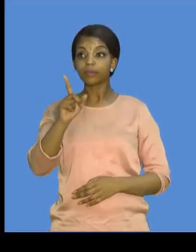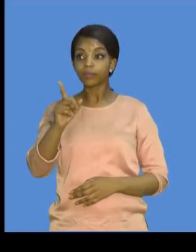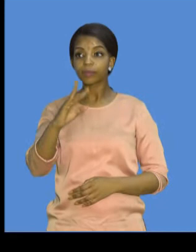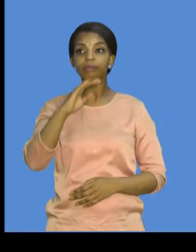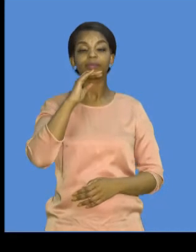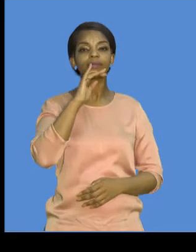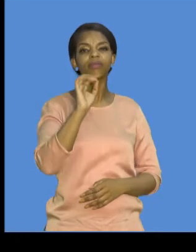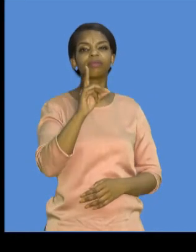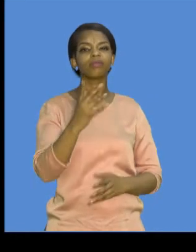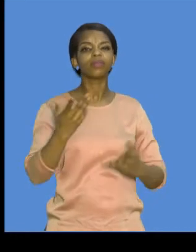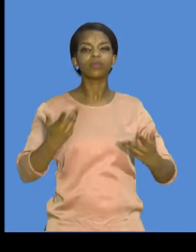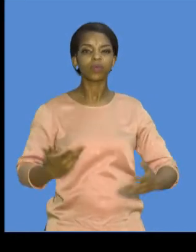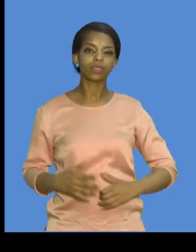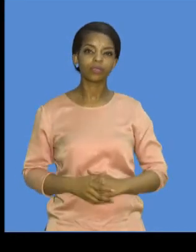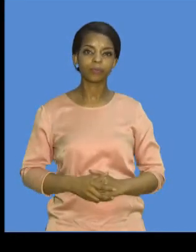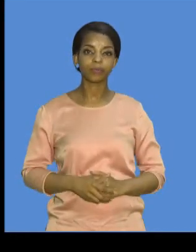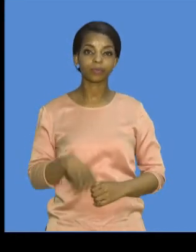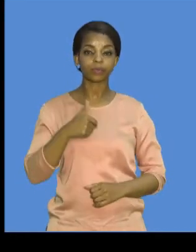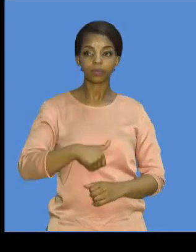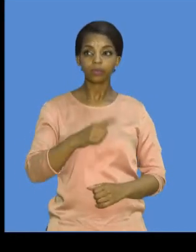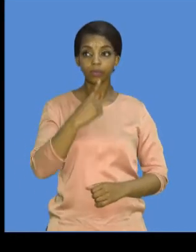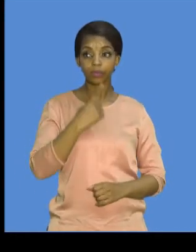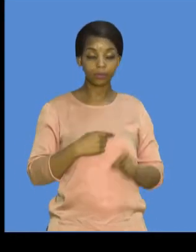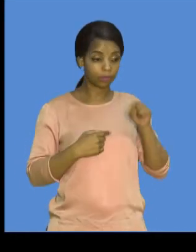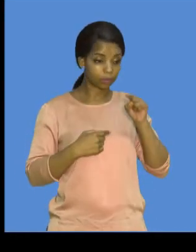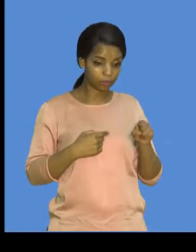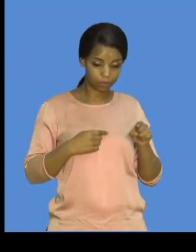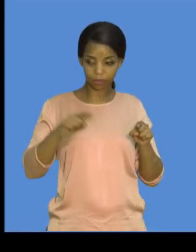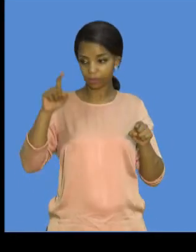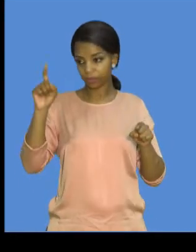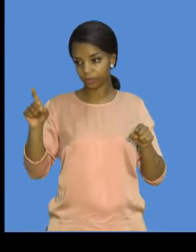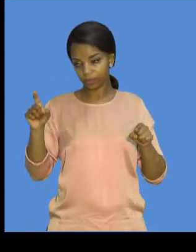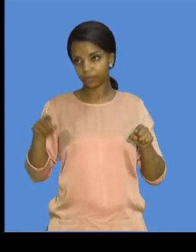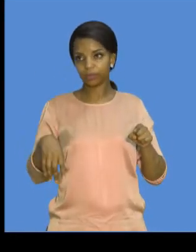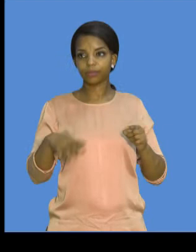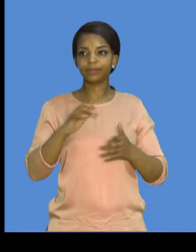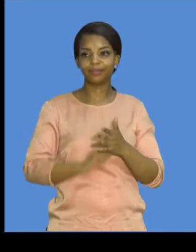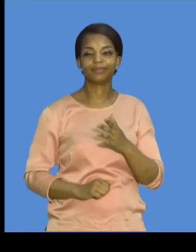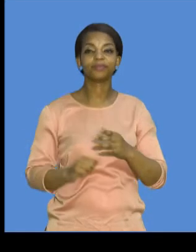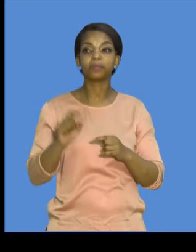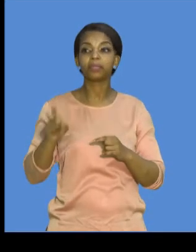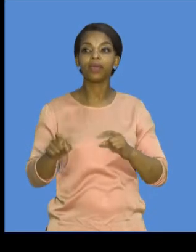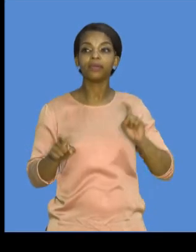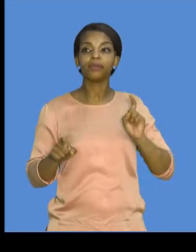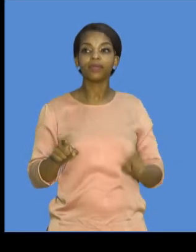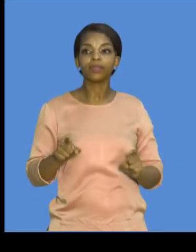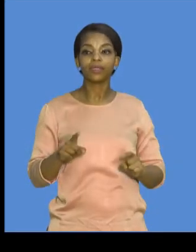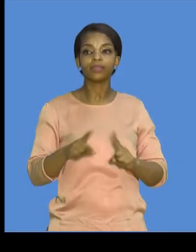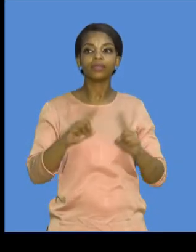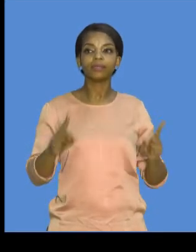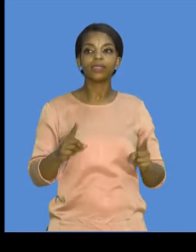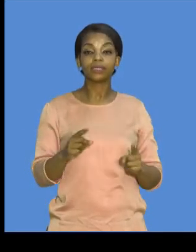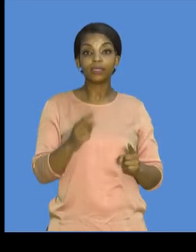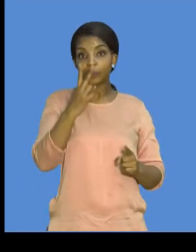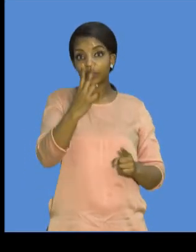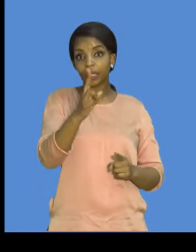say that minus that over that minus that. But you can already see 2 minus 1 is actually